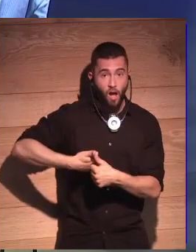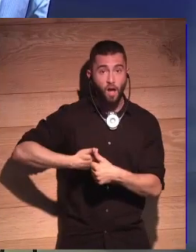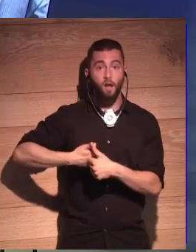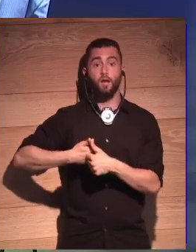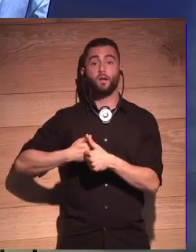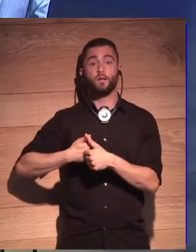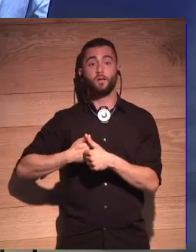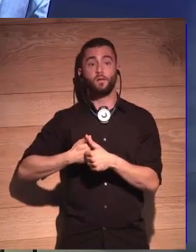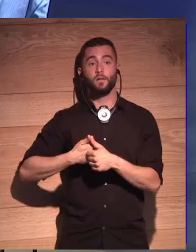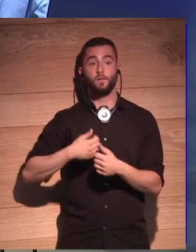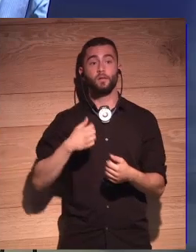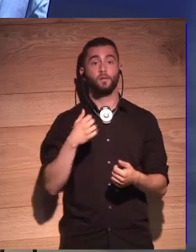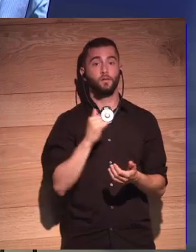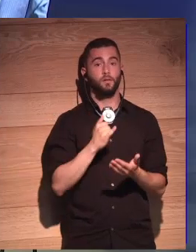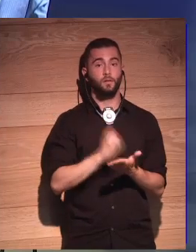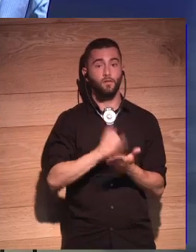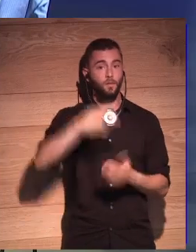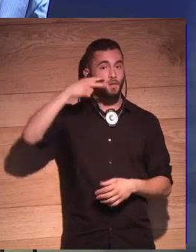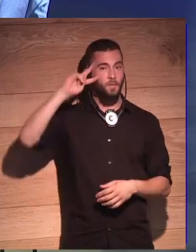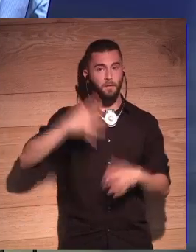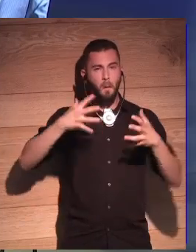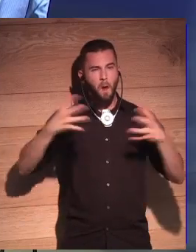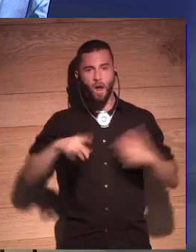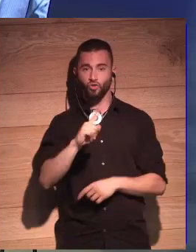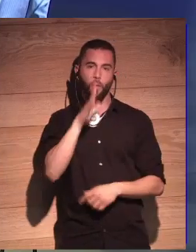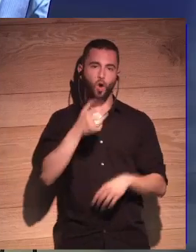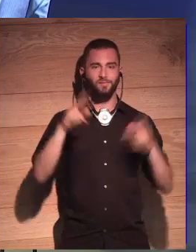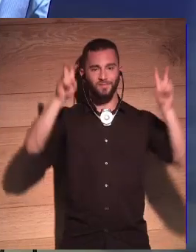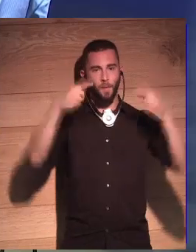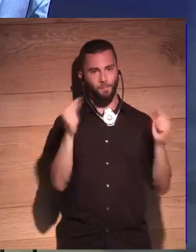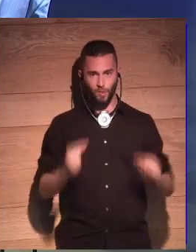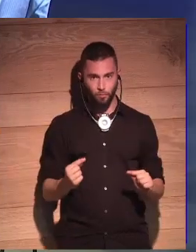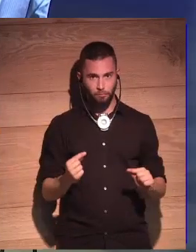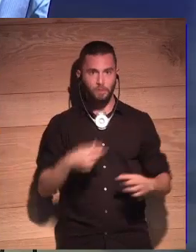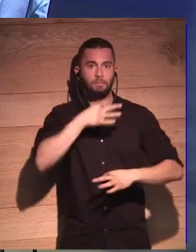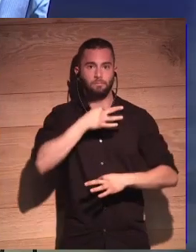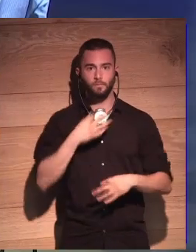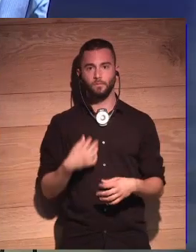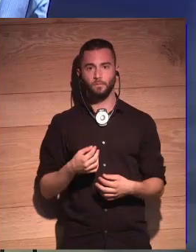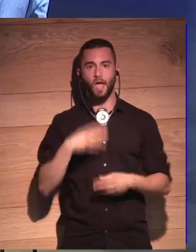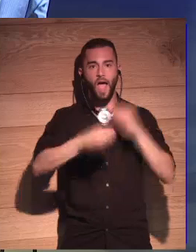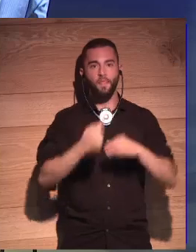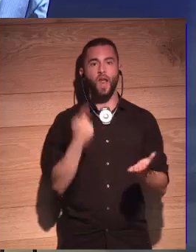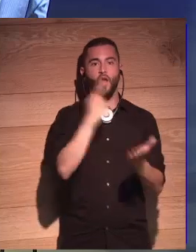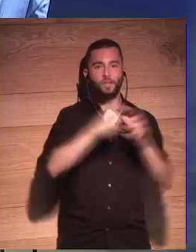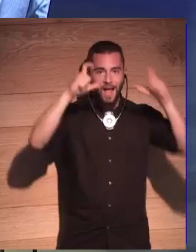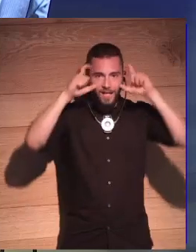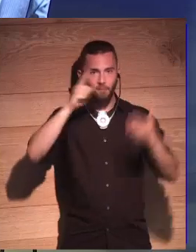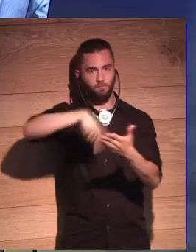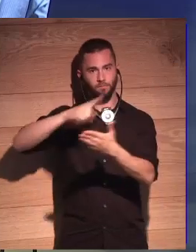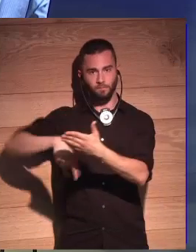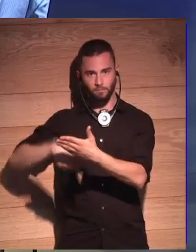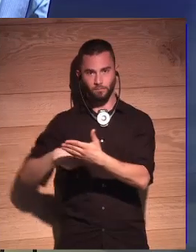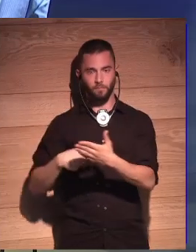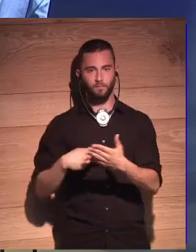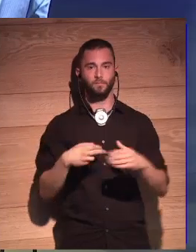children up to 7 years old. We haven't been able to replicate this experience mainly due to budget issues because we need to